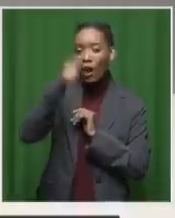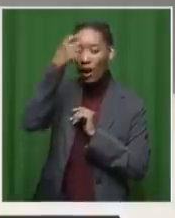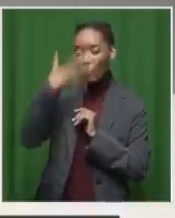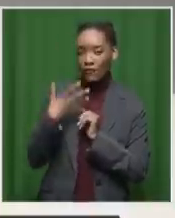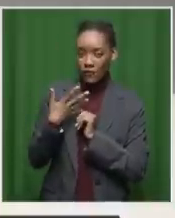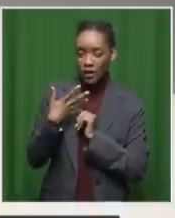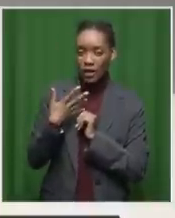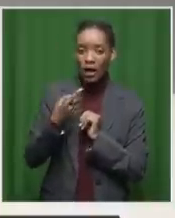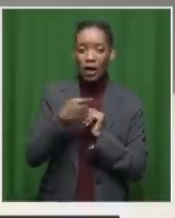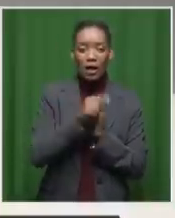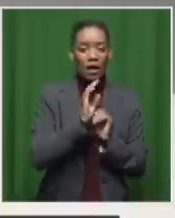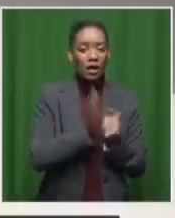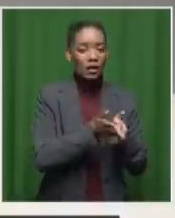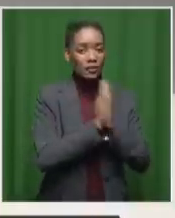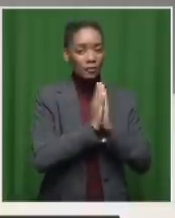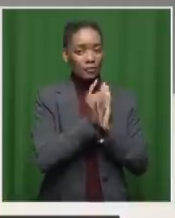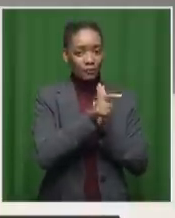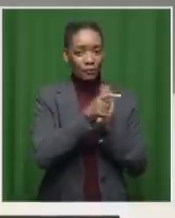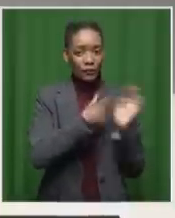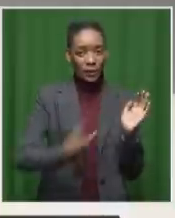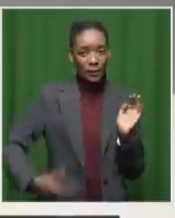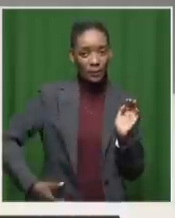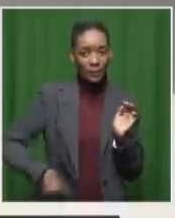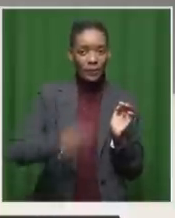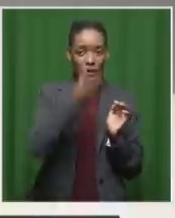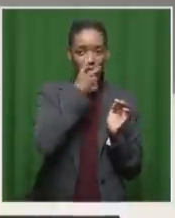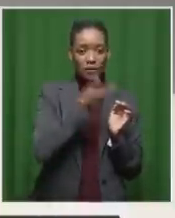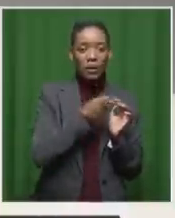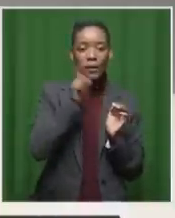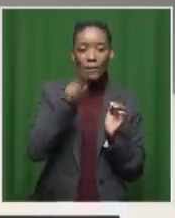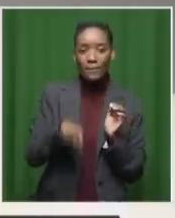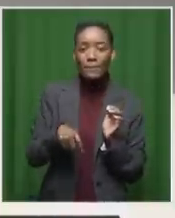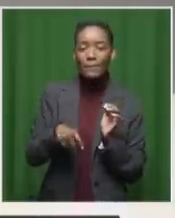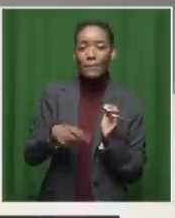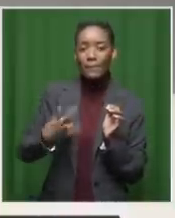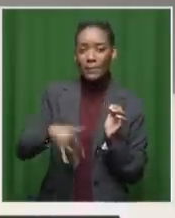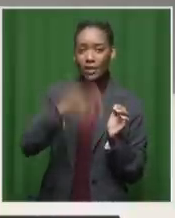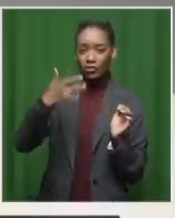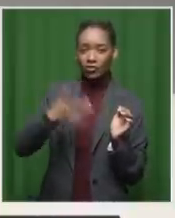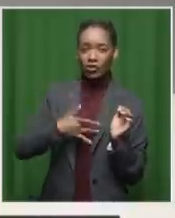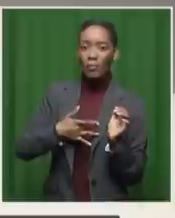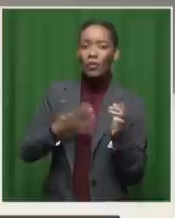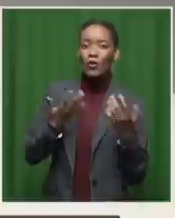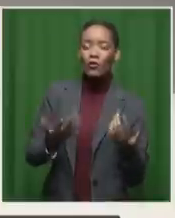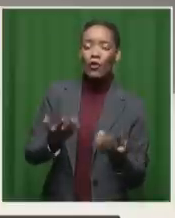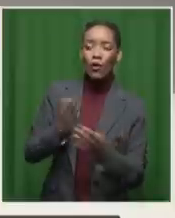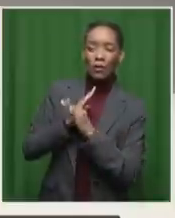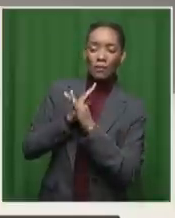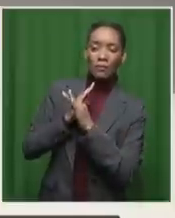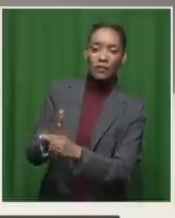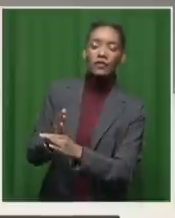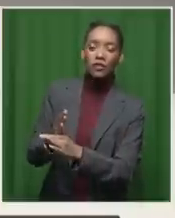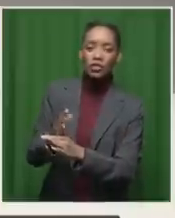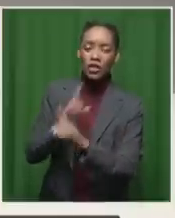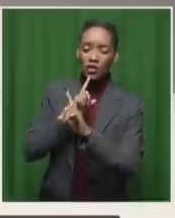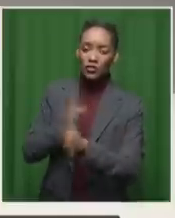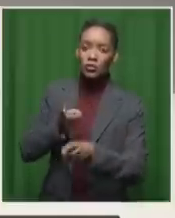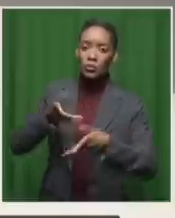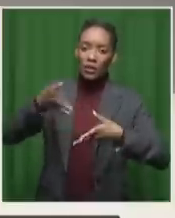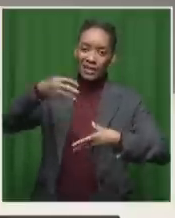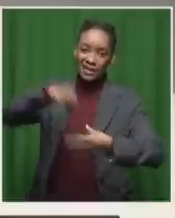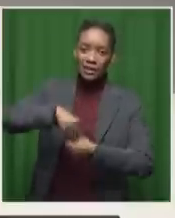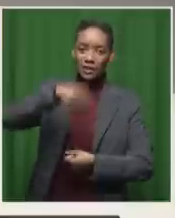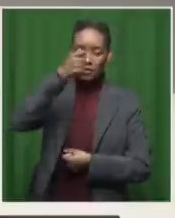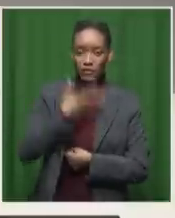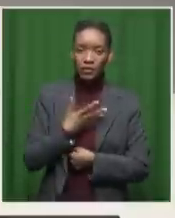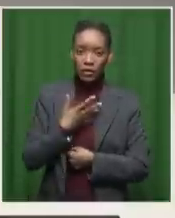to become the champion for pandemic preparedness and prevention and response in Africa. You know, other